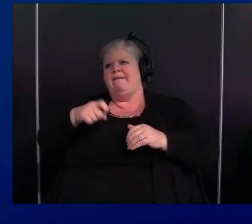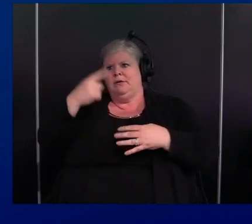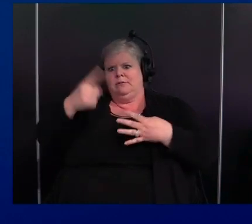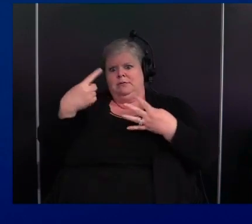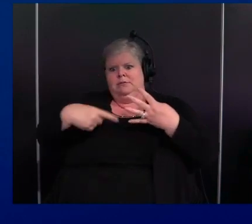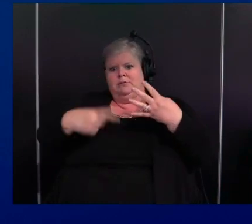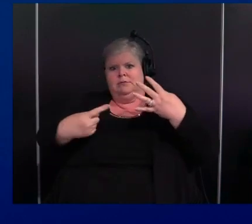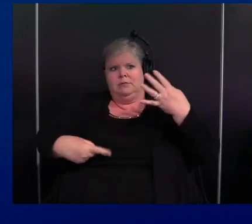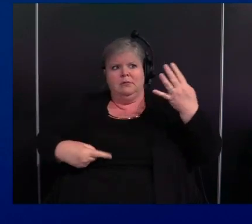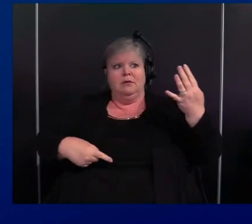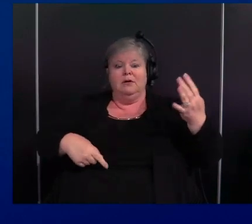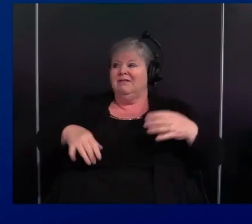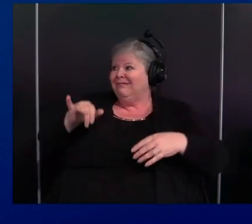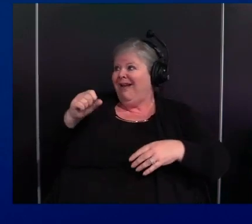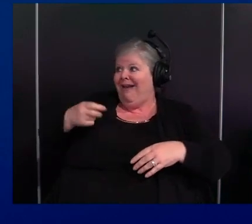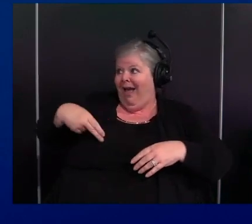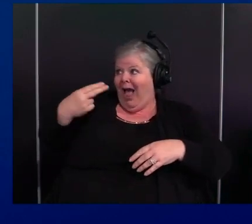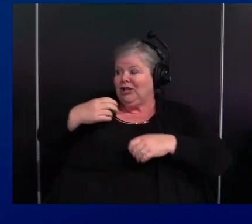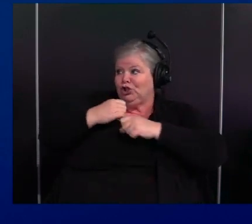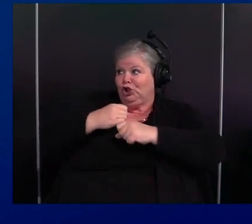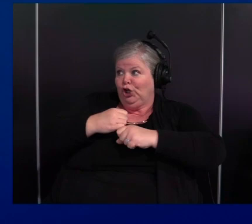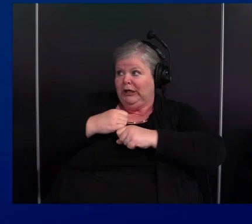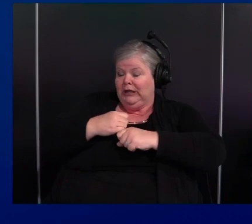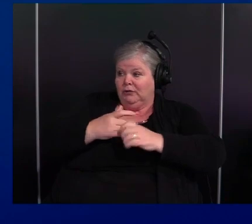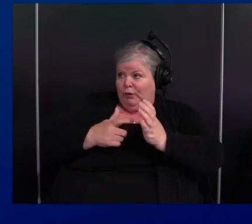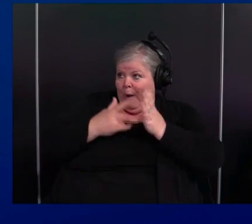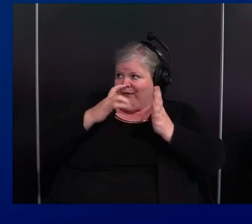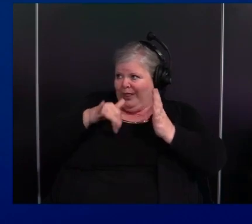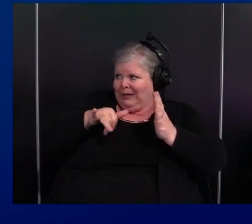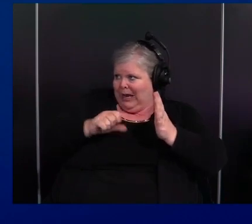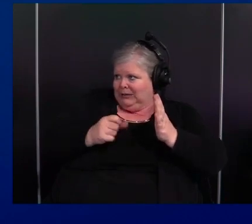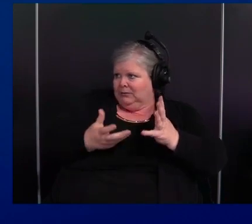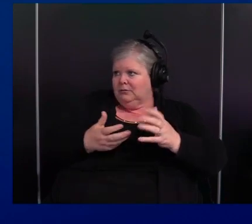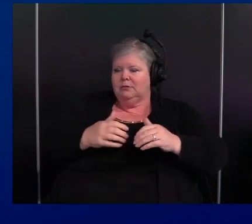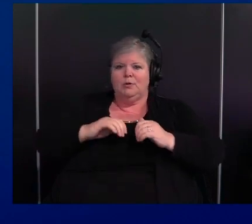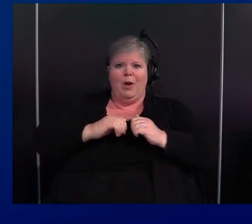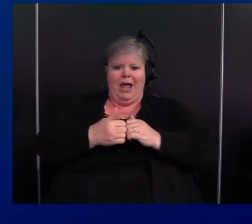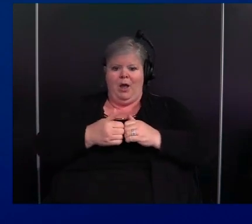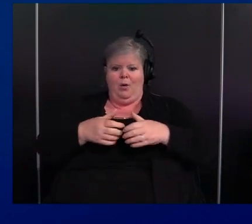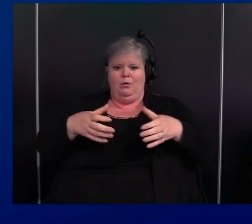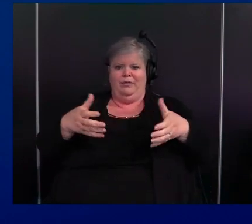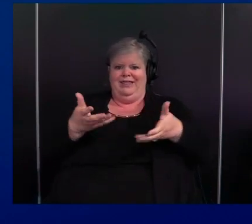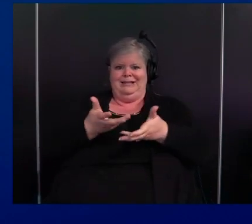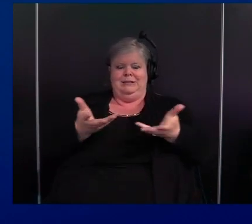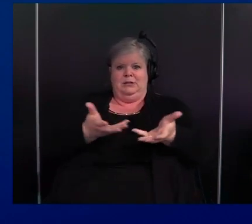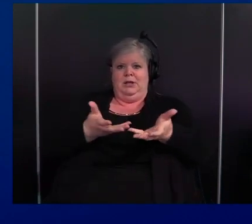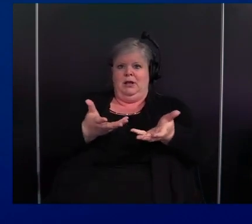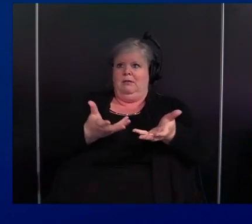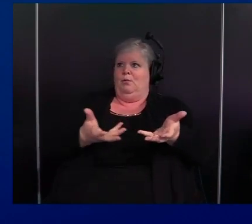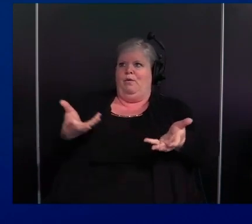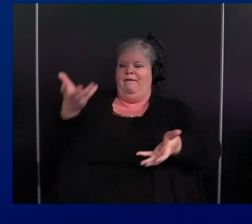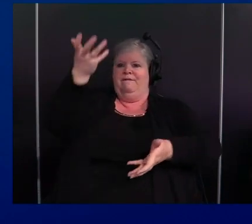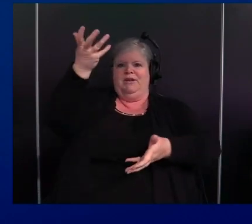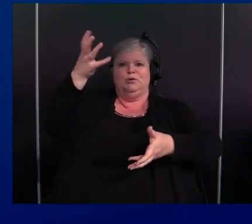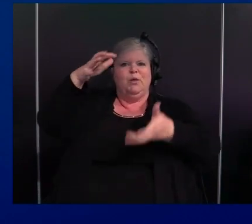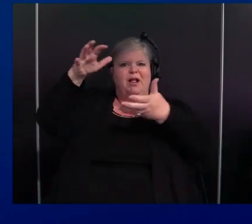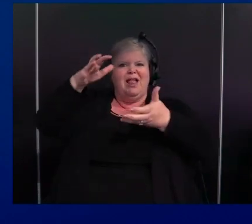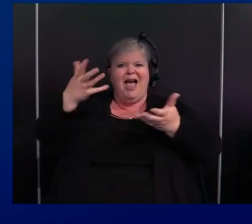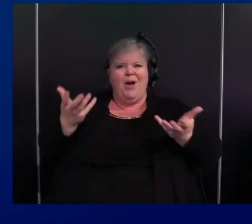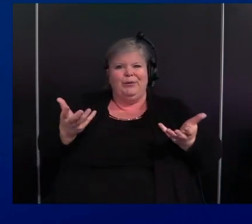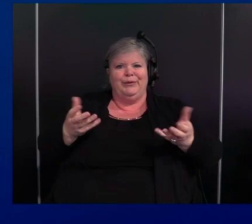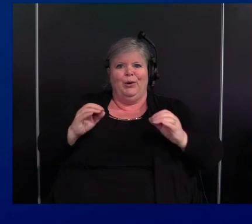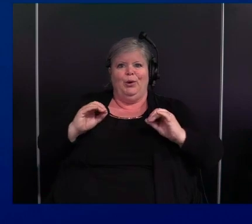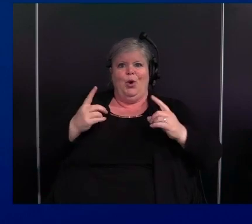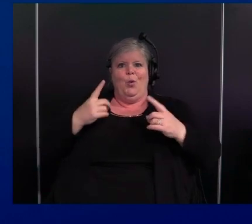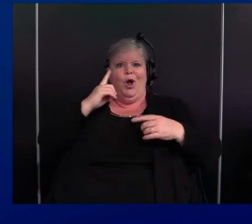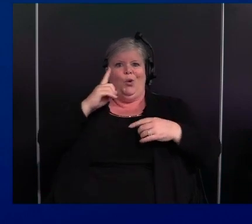Well, so, very high security is required. That's right. Yeah. And so how do you move that to the cloud? Because no cloud provider will take a random customer's appliance